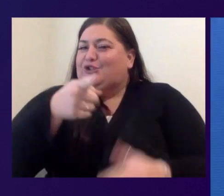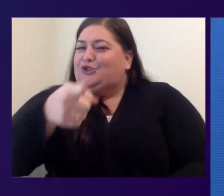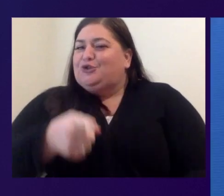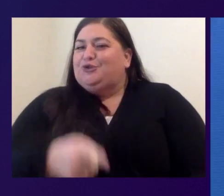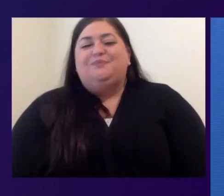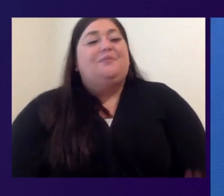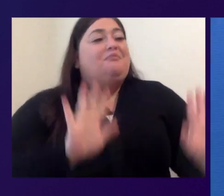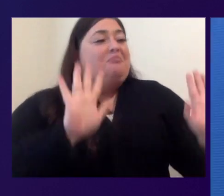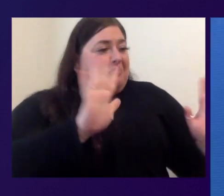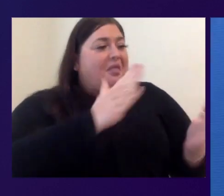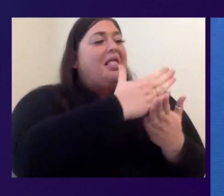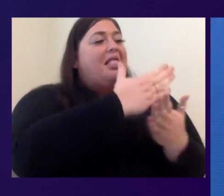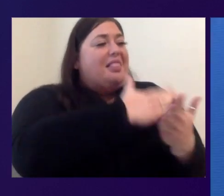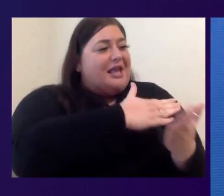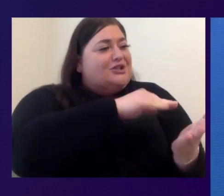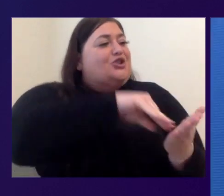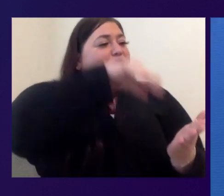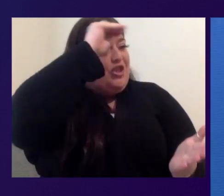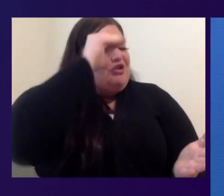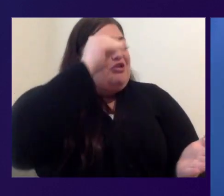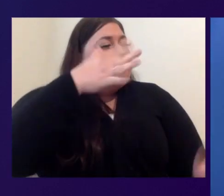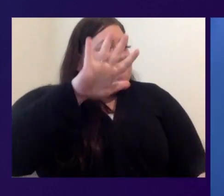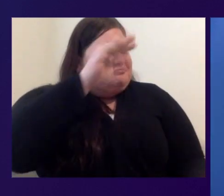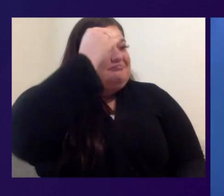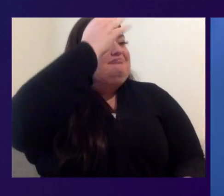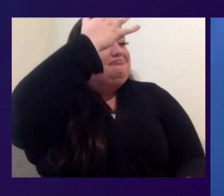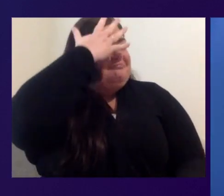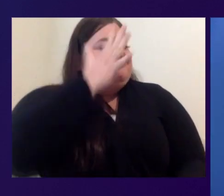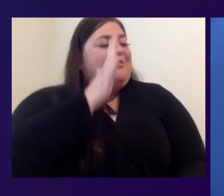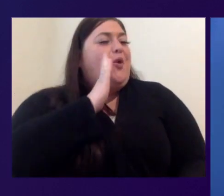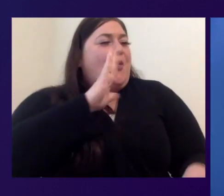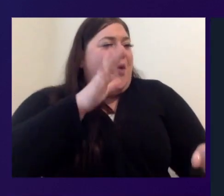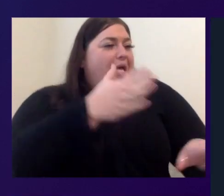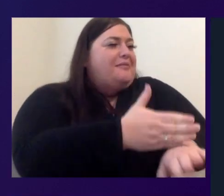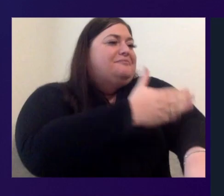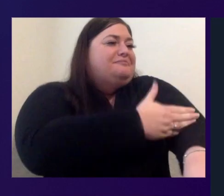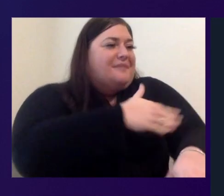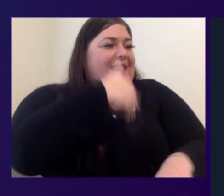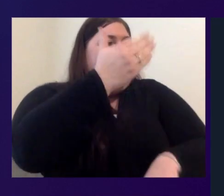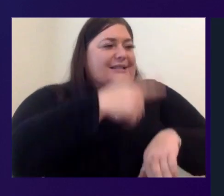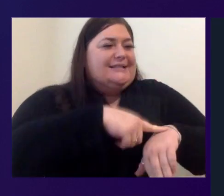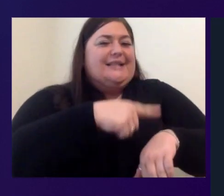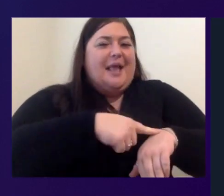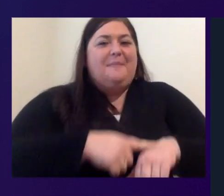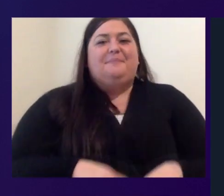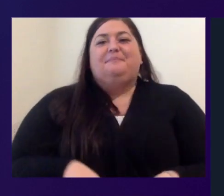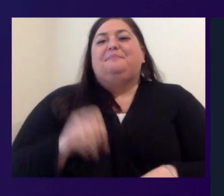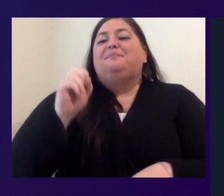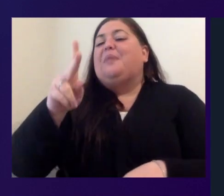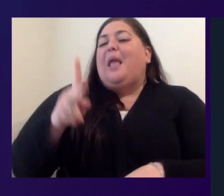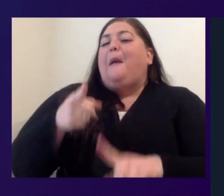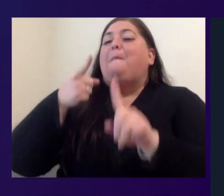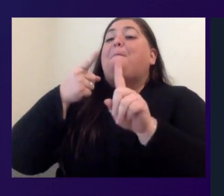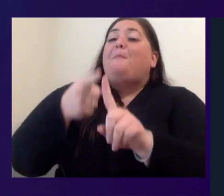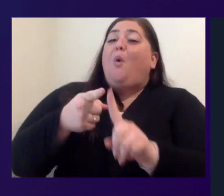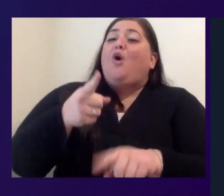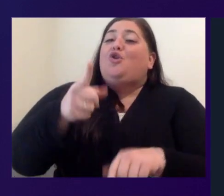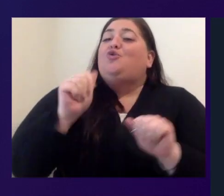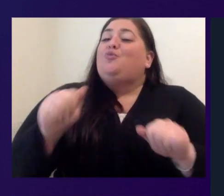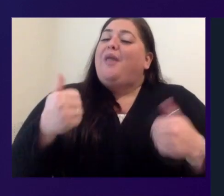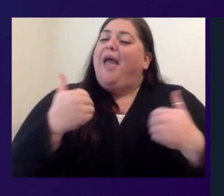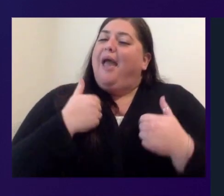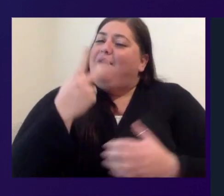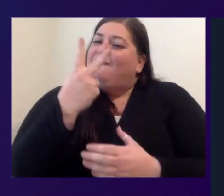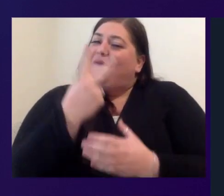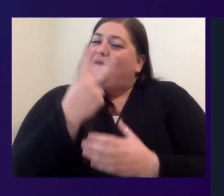I We'll promise. forgive you this time. Yeah, all right. But But the- yes, I do love this illustration. Productivity and security. The living point hand is in hand. that you can have your cake and eat it too.